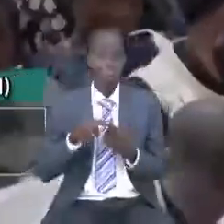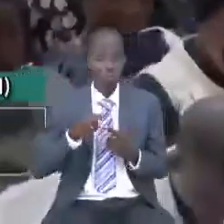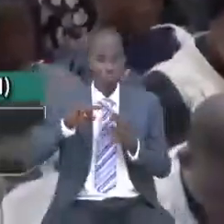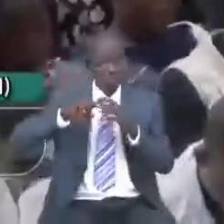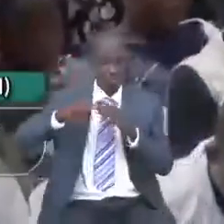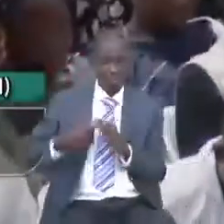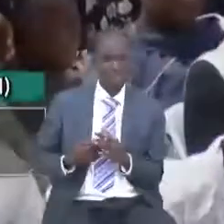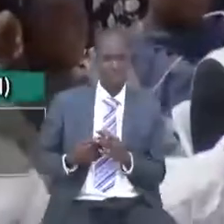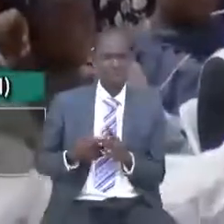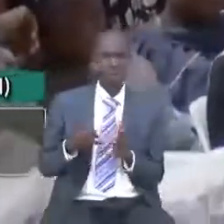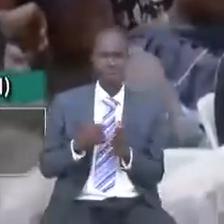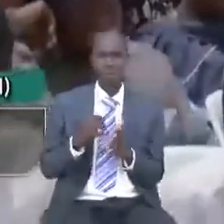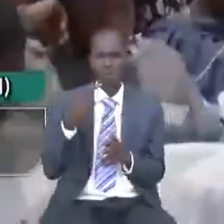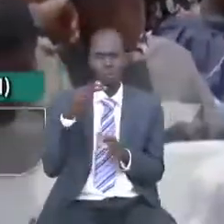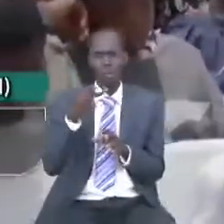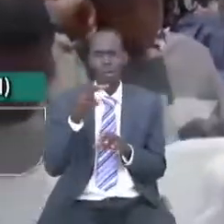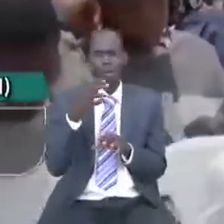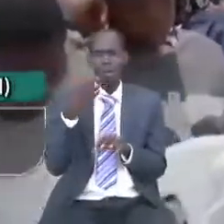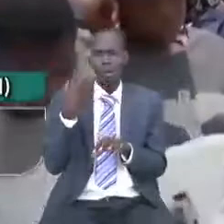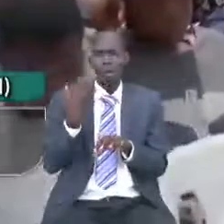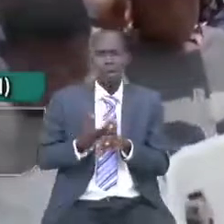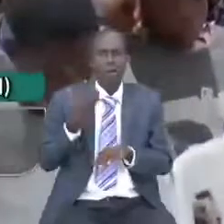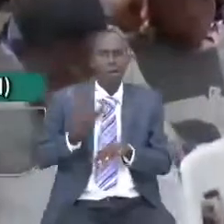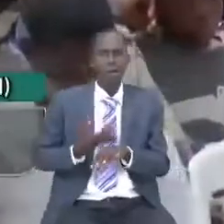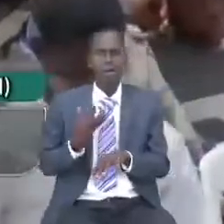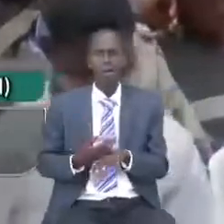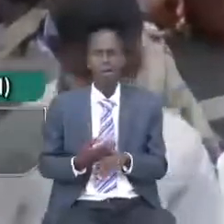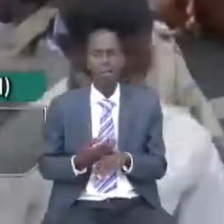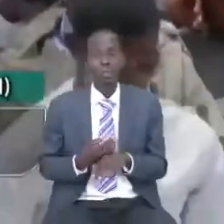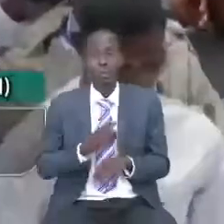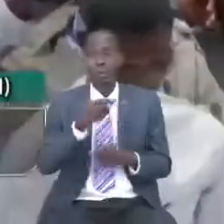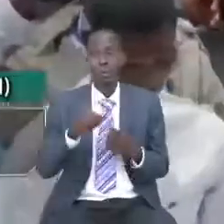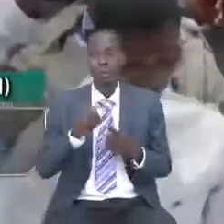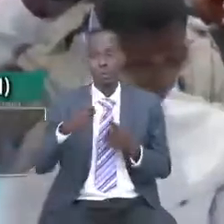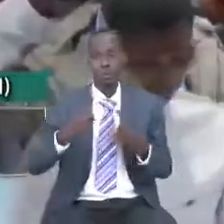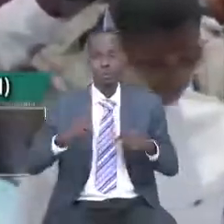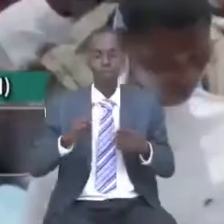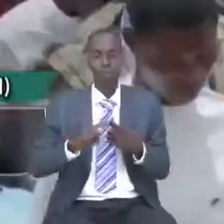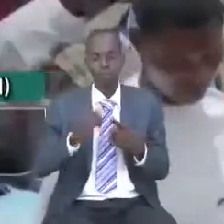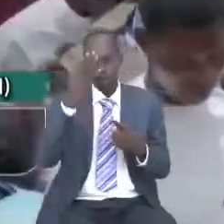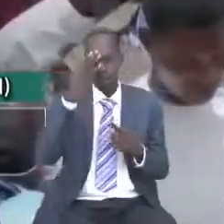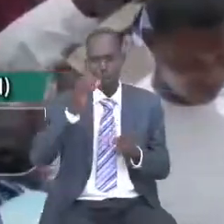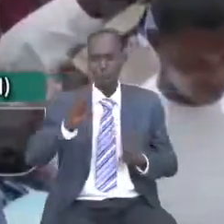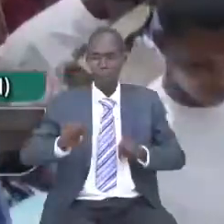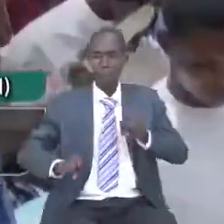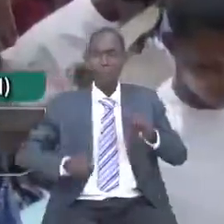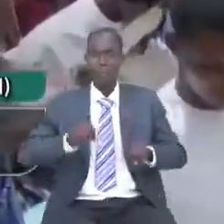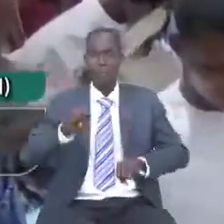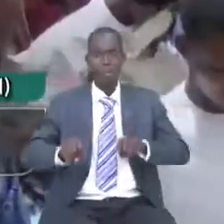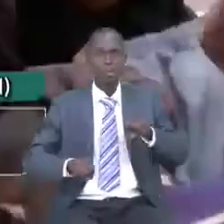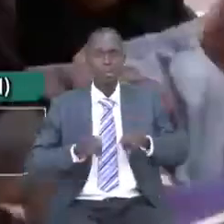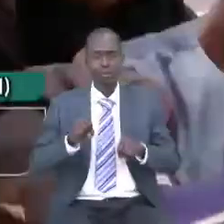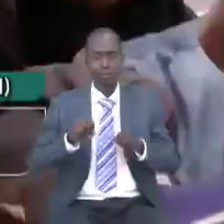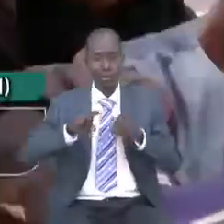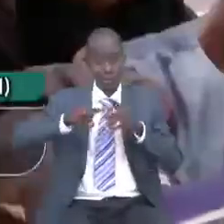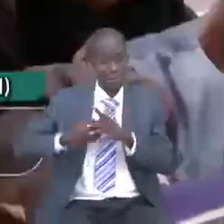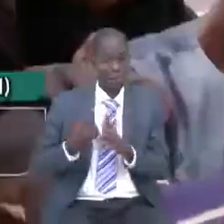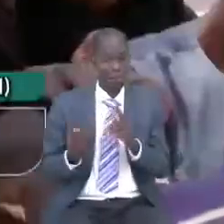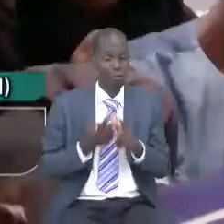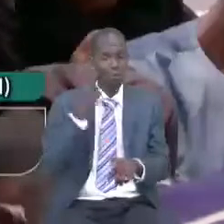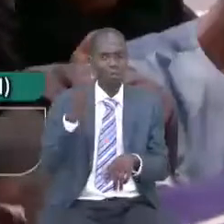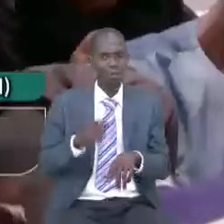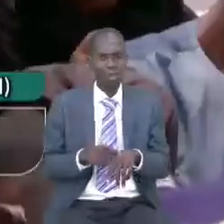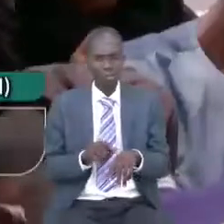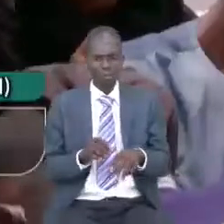looks awkward. The first time you try to ride a bicycle, awkward. It's like, how would you